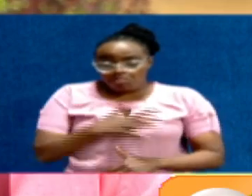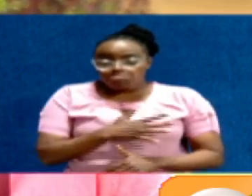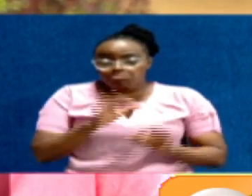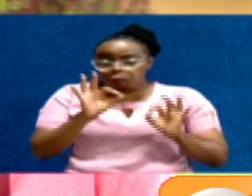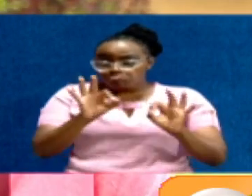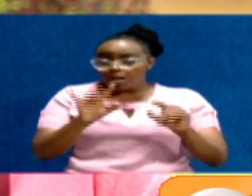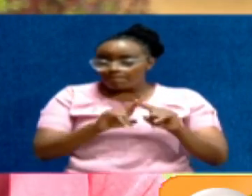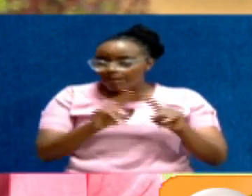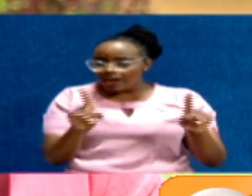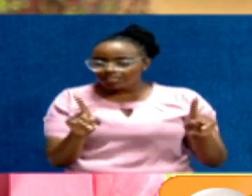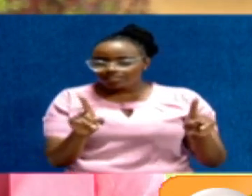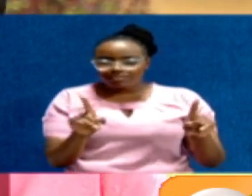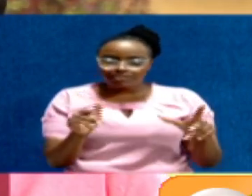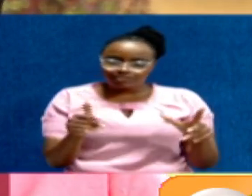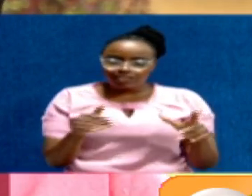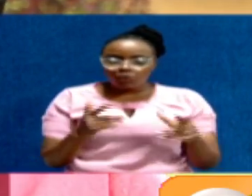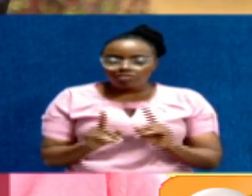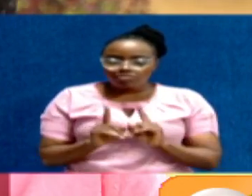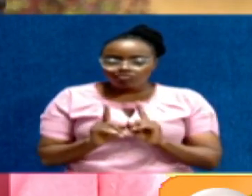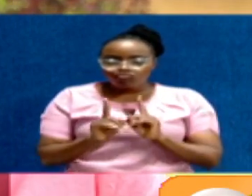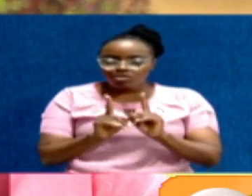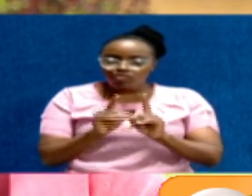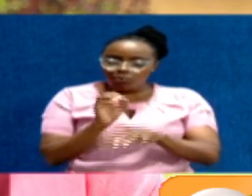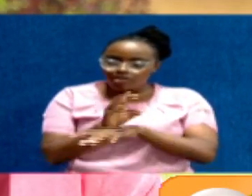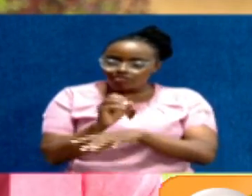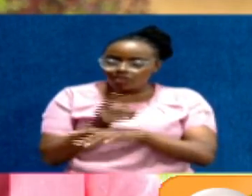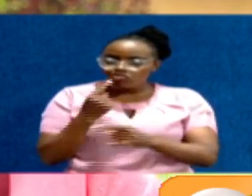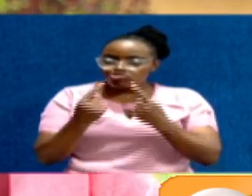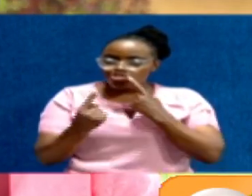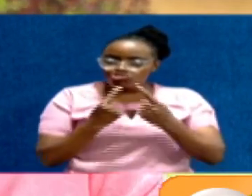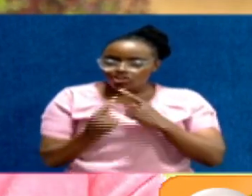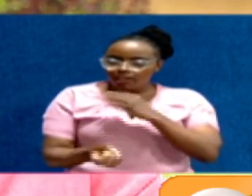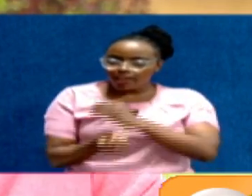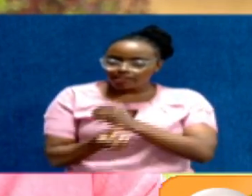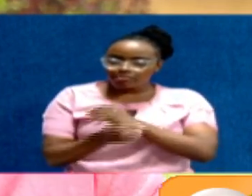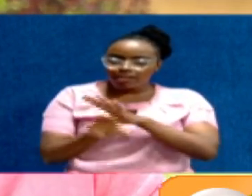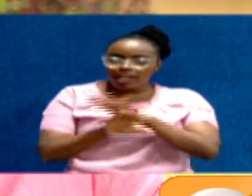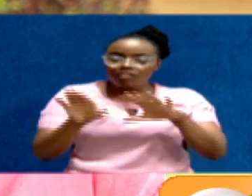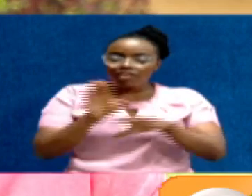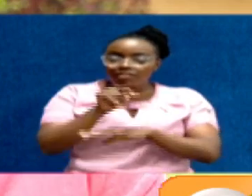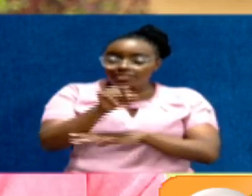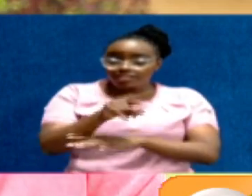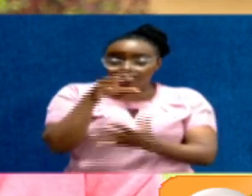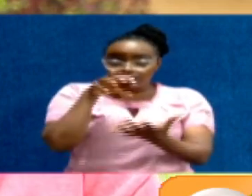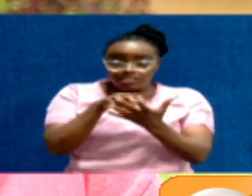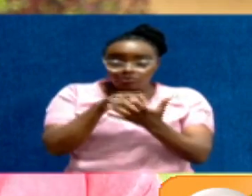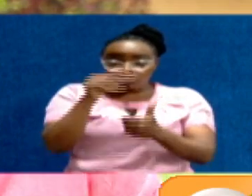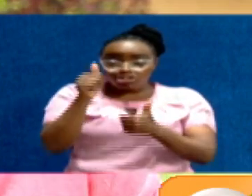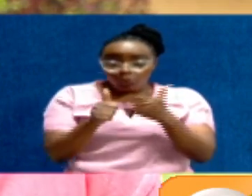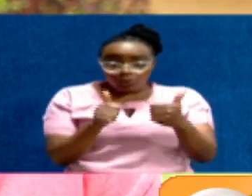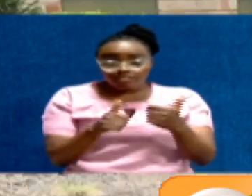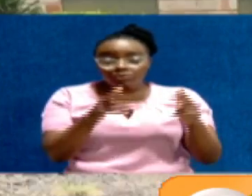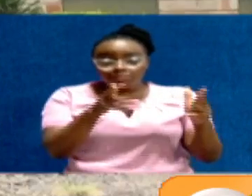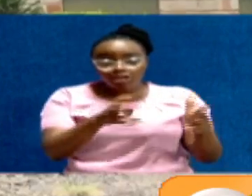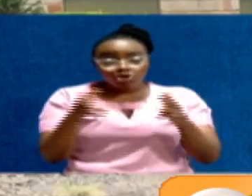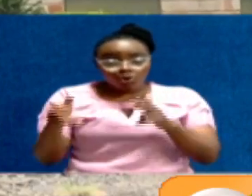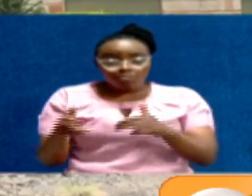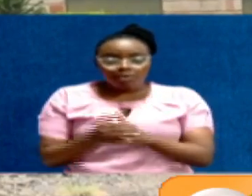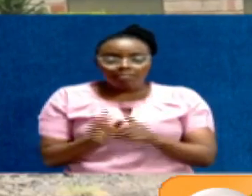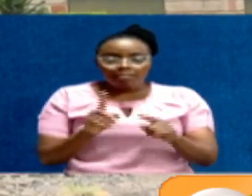mbili, lakini tulitembea na yeye pamoja, tukaongea, tukamwambia hiyo ni hali ambayo itakuwa kama